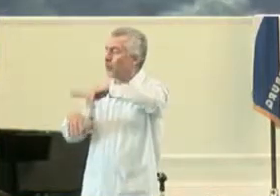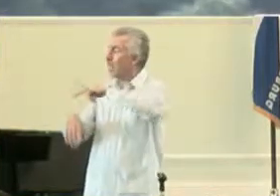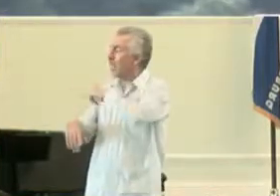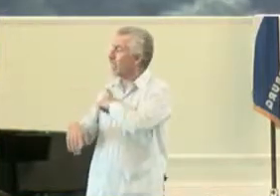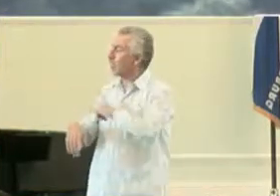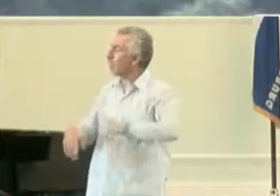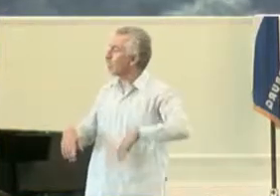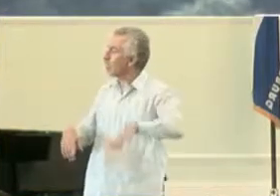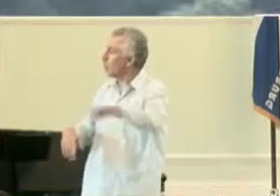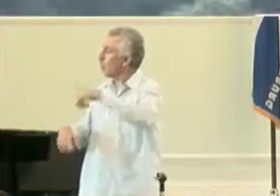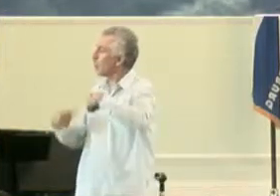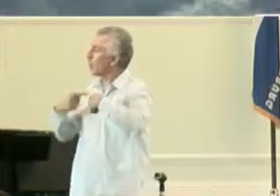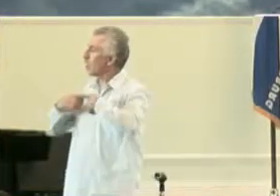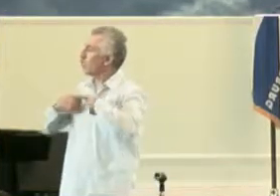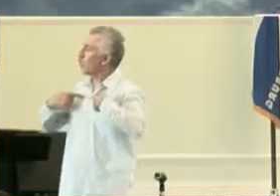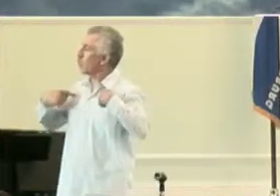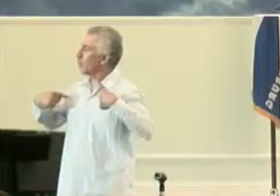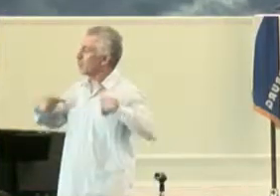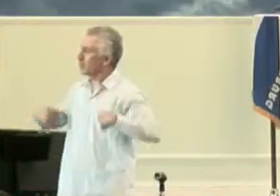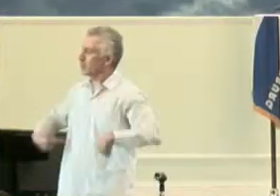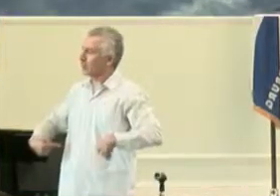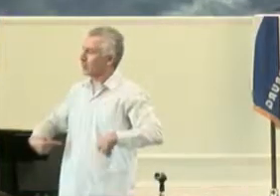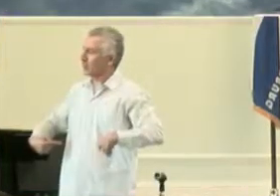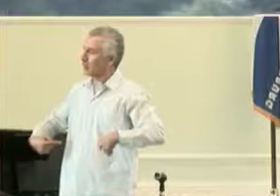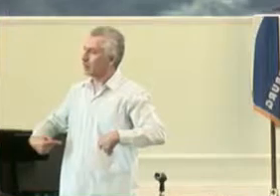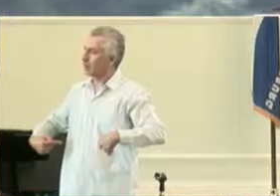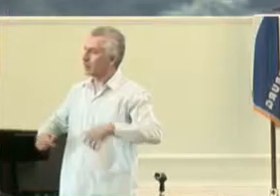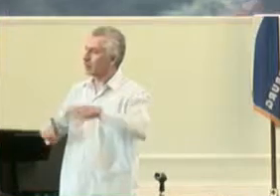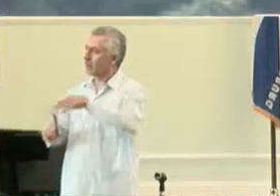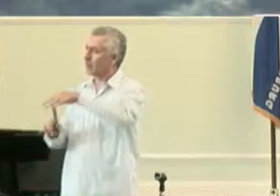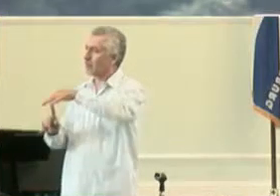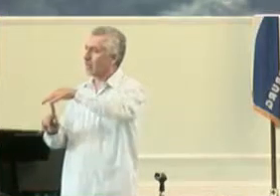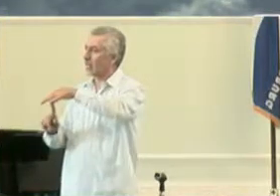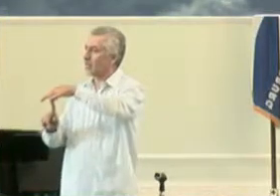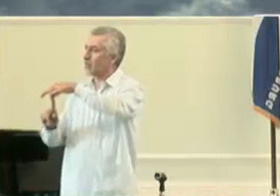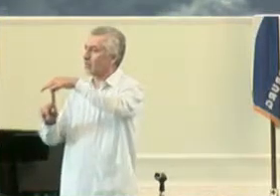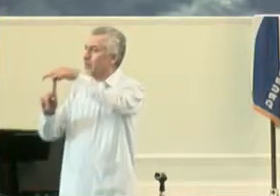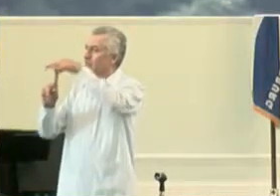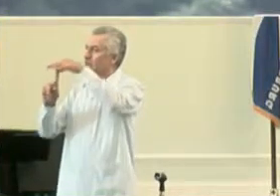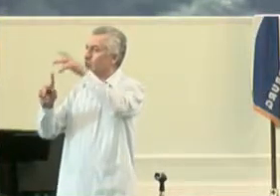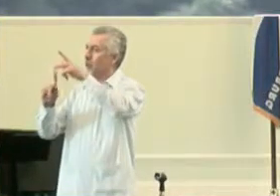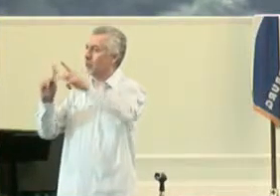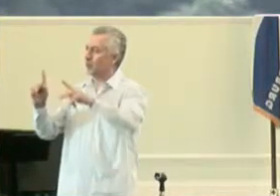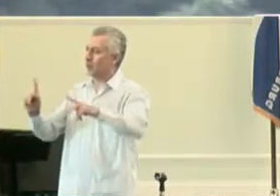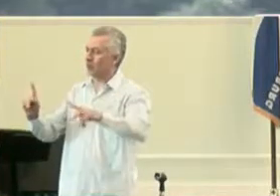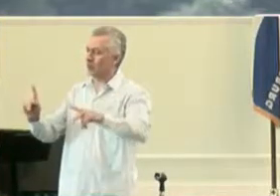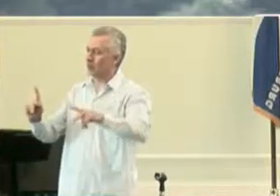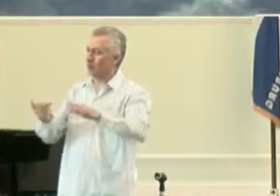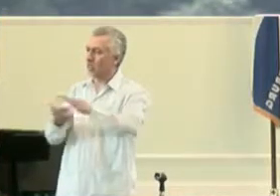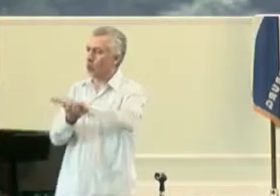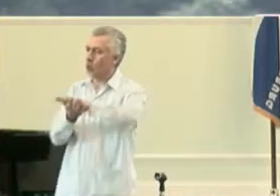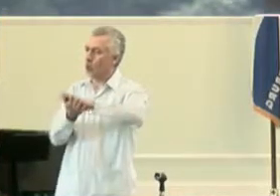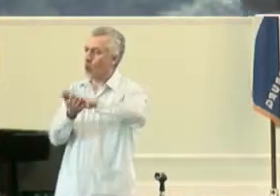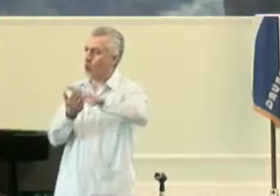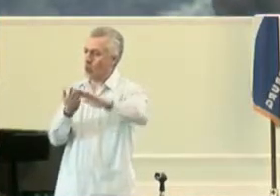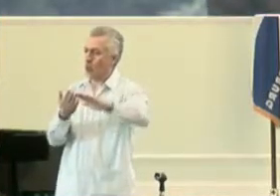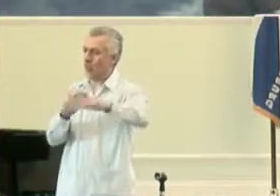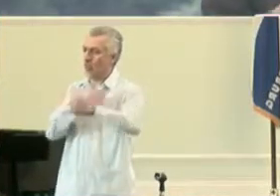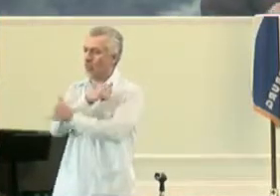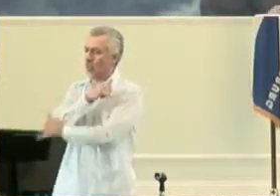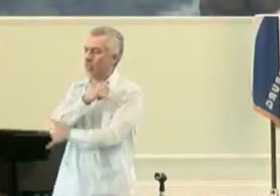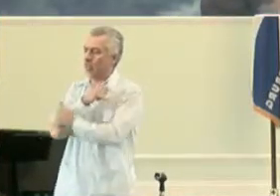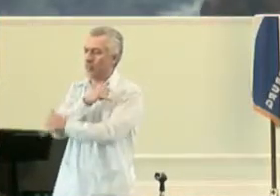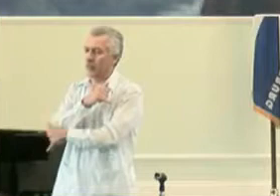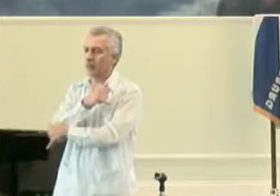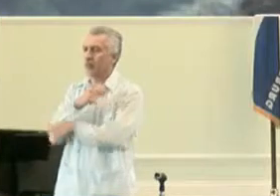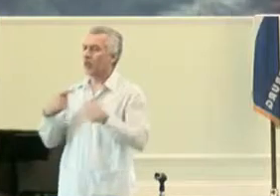what? Of priests. A kingdom of priests in a holy nation. What does a